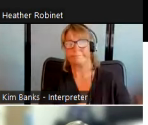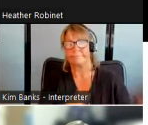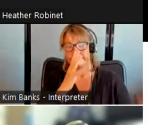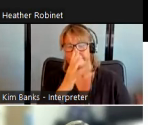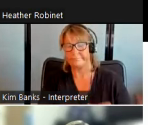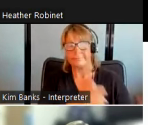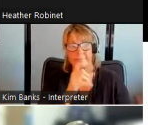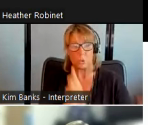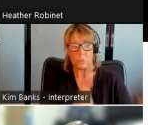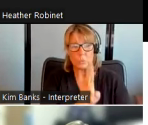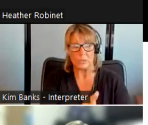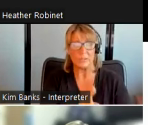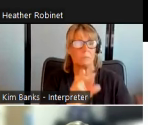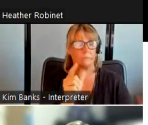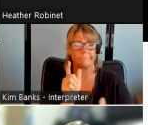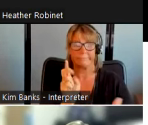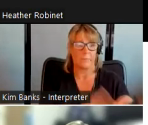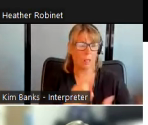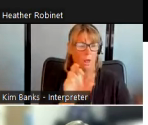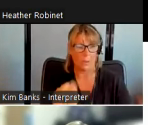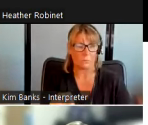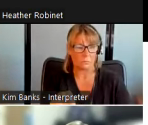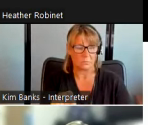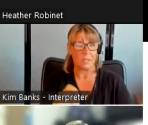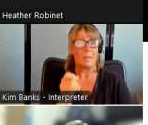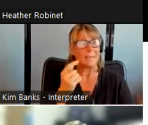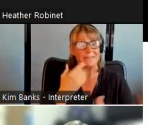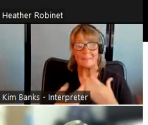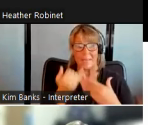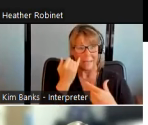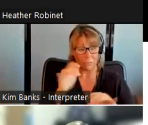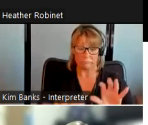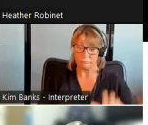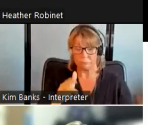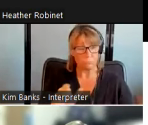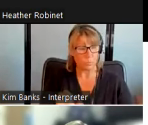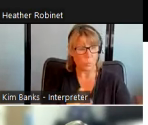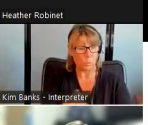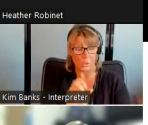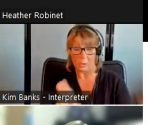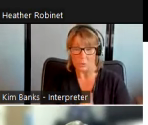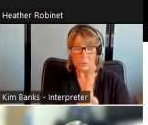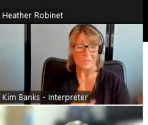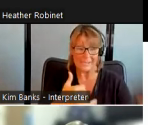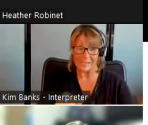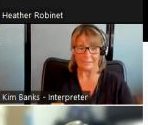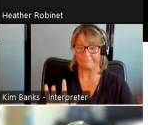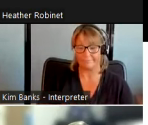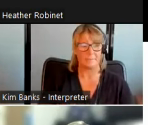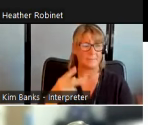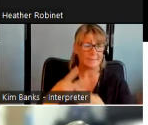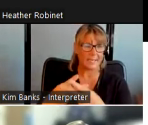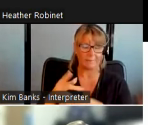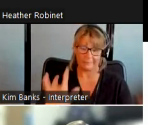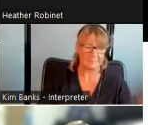But even while you're working in the system, save, save, save. Make it a habit. Every